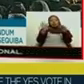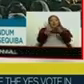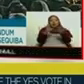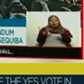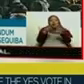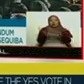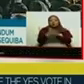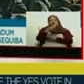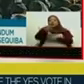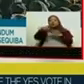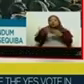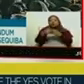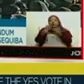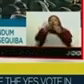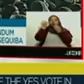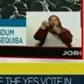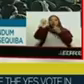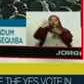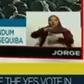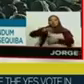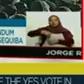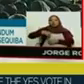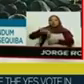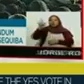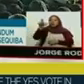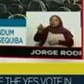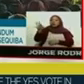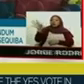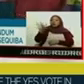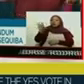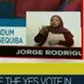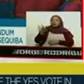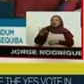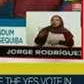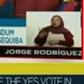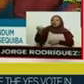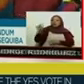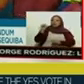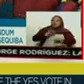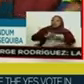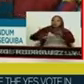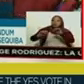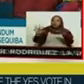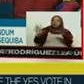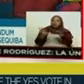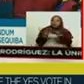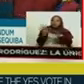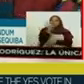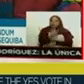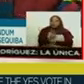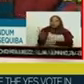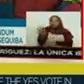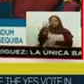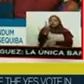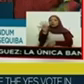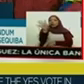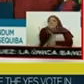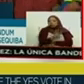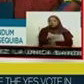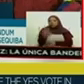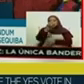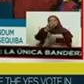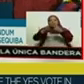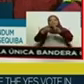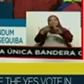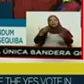economic blockade and hybrid war on the Venezuelan people. So certainly today is a victory, not just for the humble forces